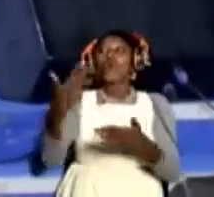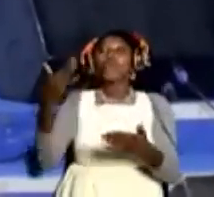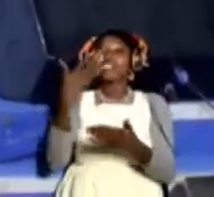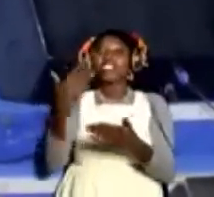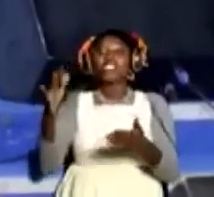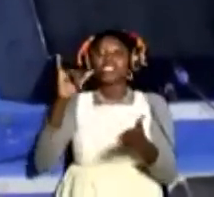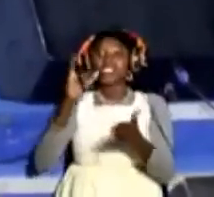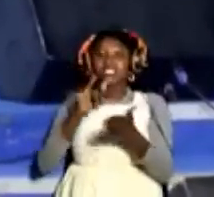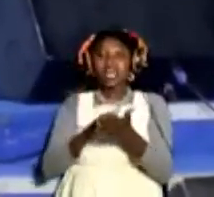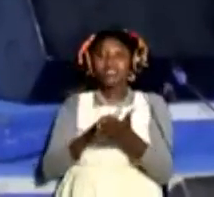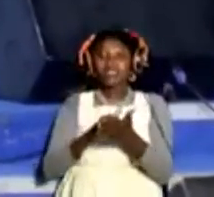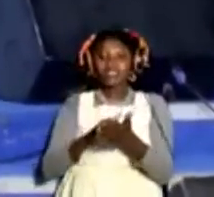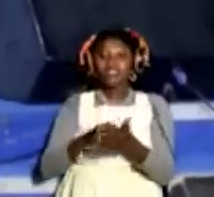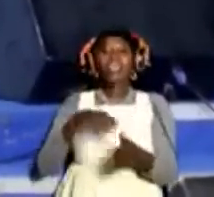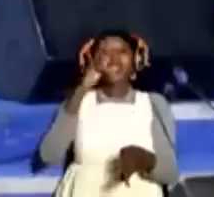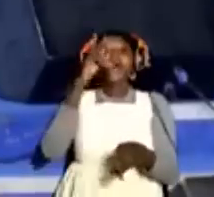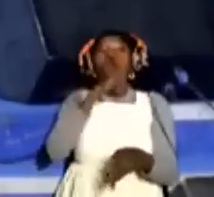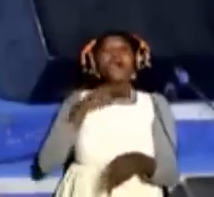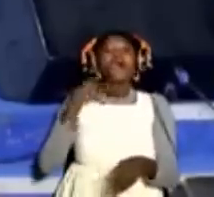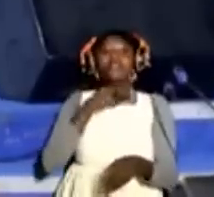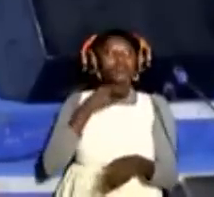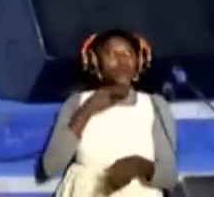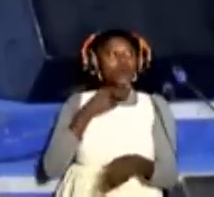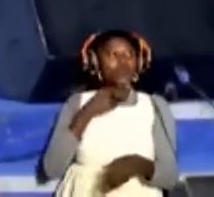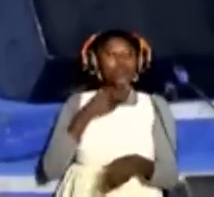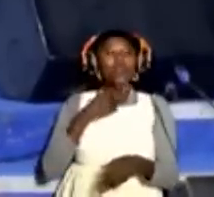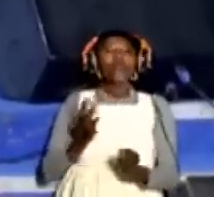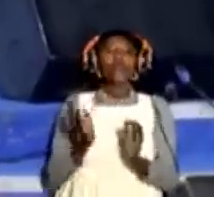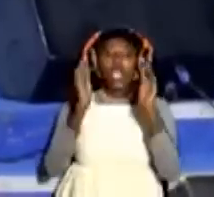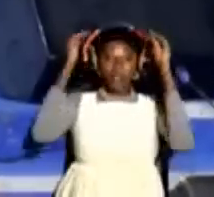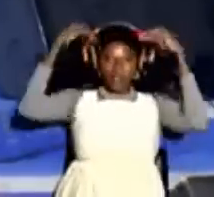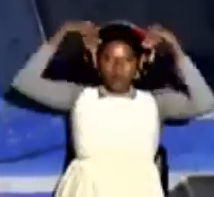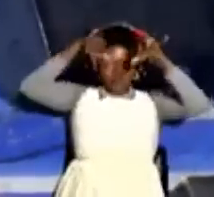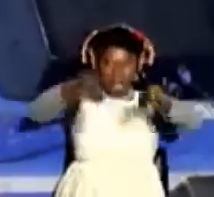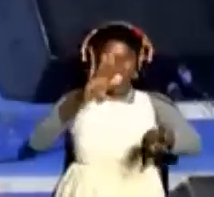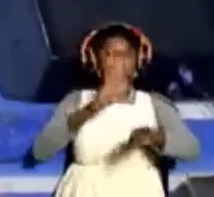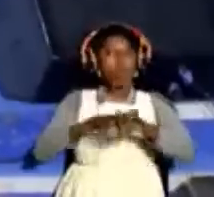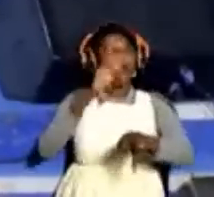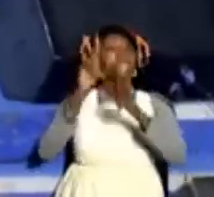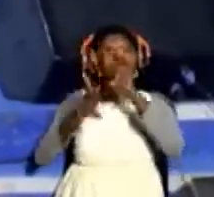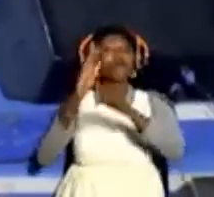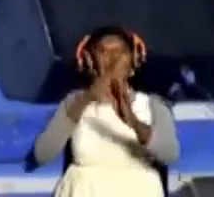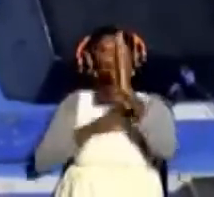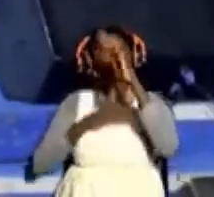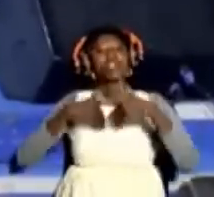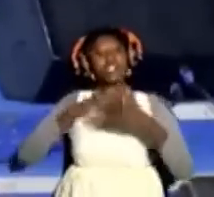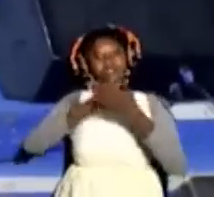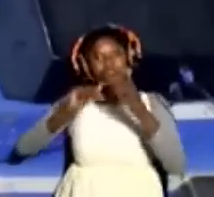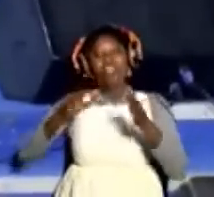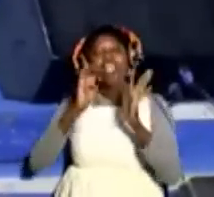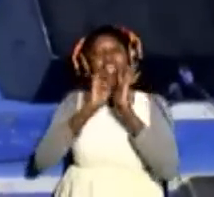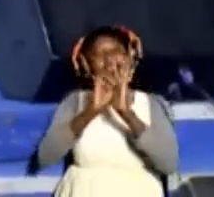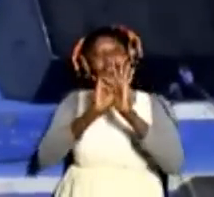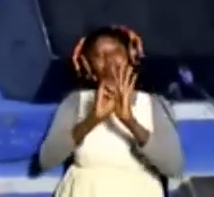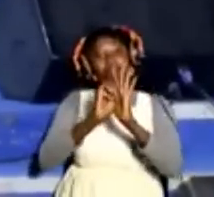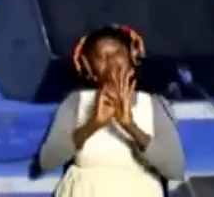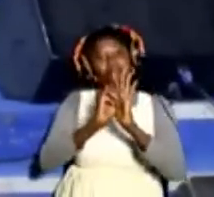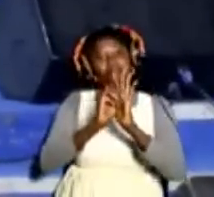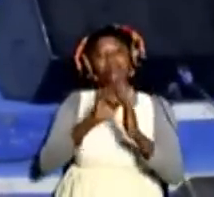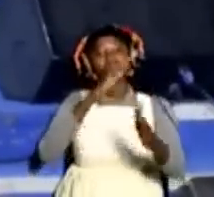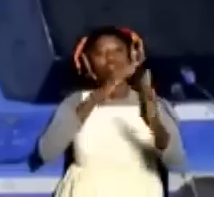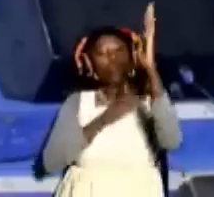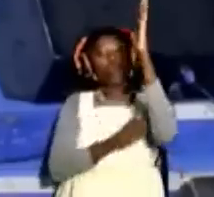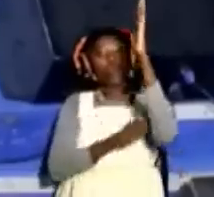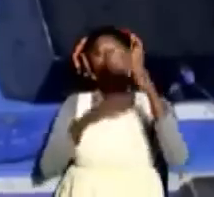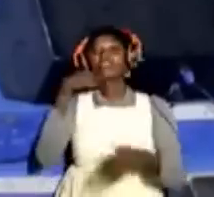of the problem that we preachers have put on people, God has removed it. For example,